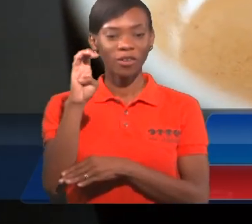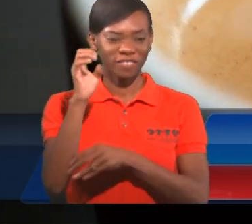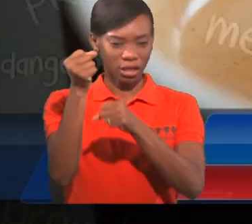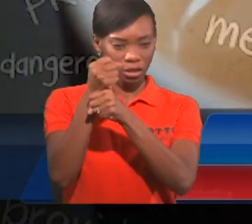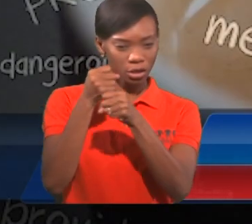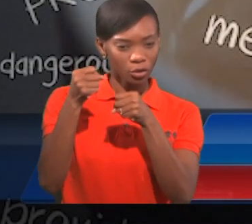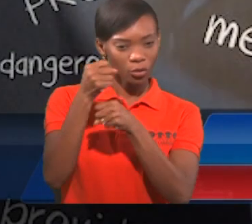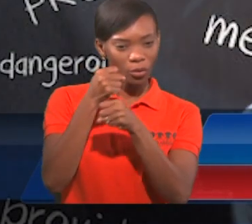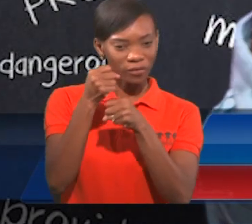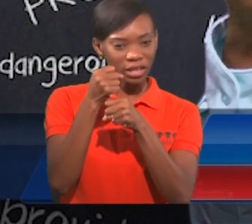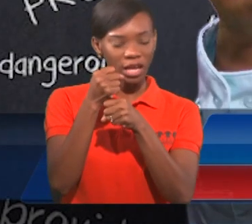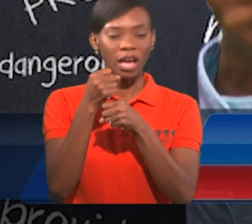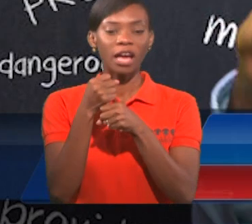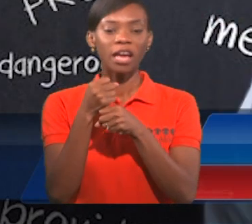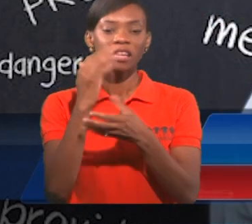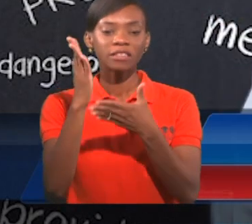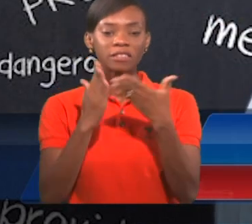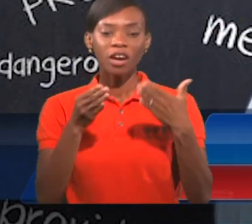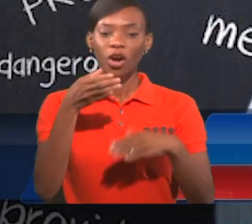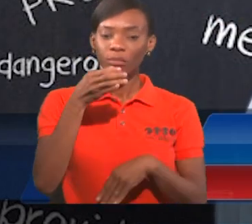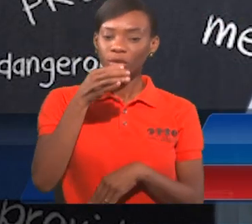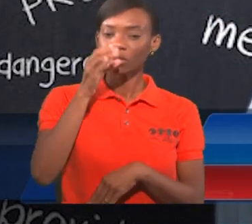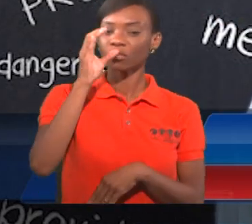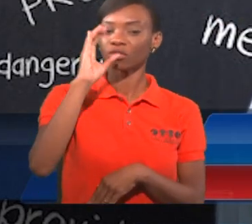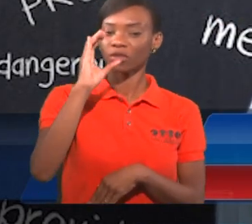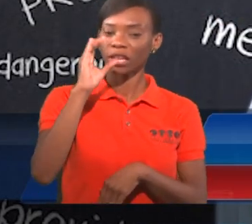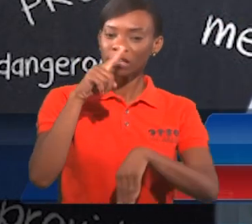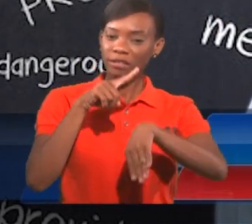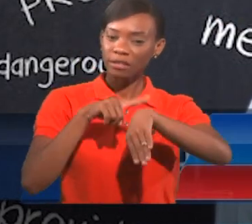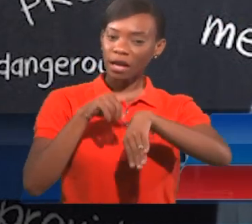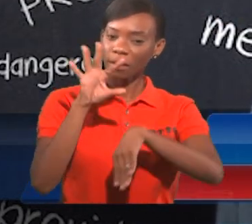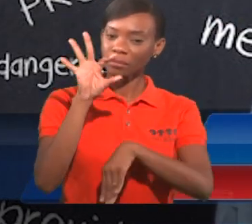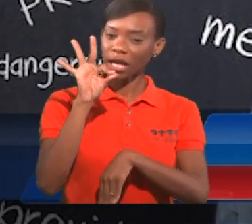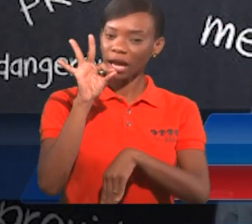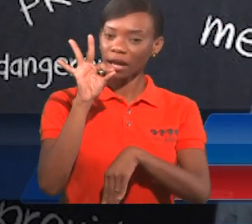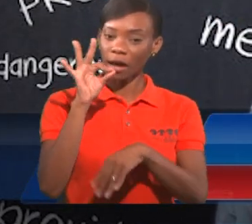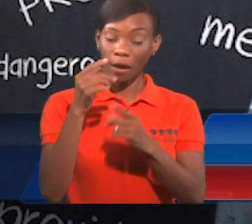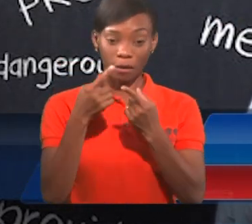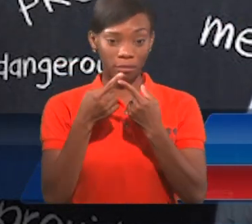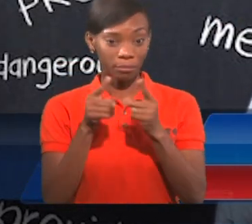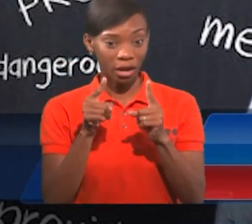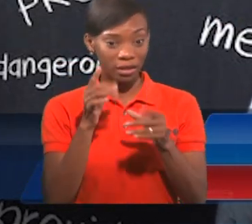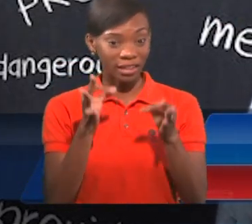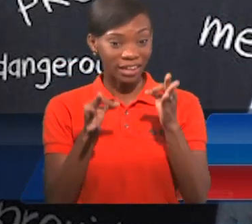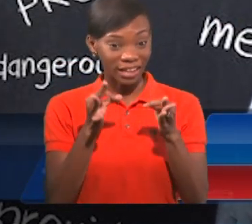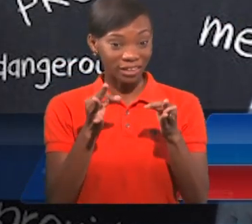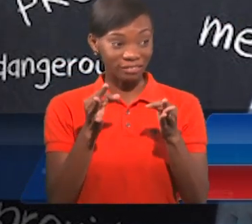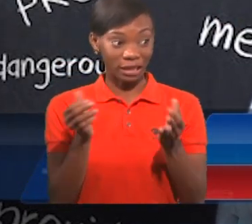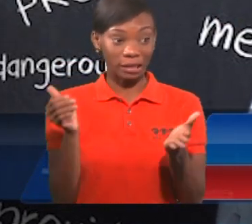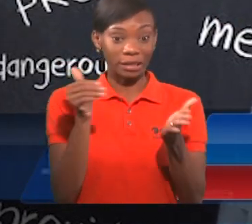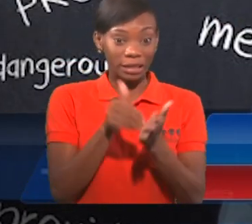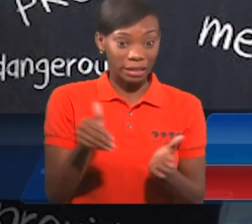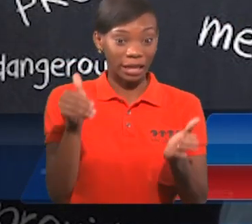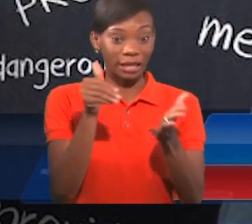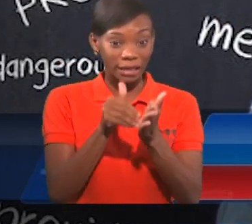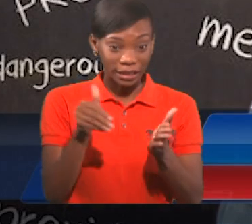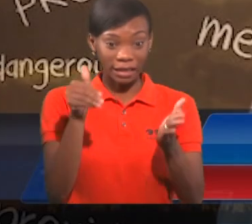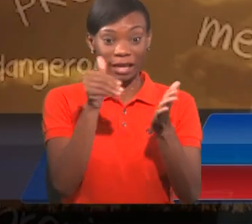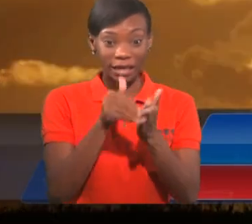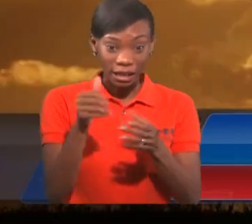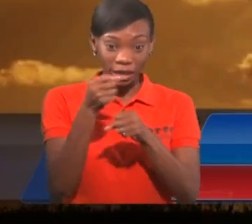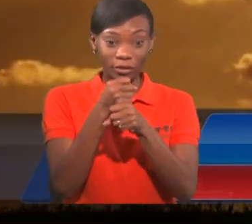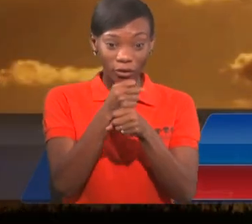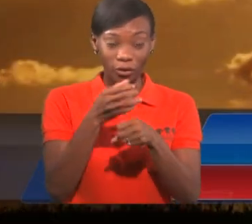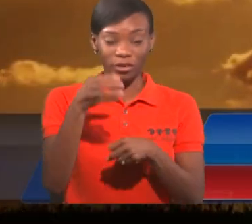12. I look at the frequency and intensity with which you're doing that, and I say to you, hey, you're abusing caffeine. I'm not going to say you're an